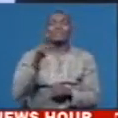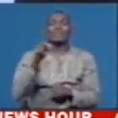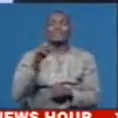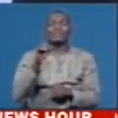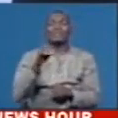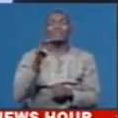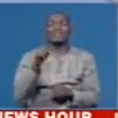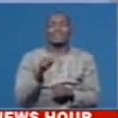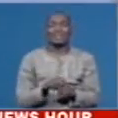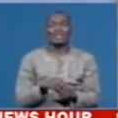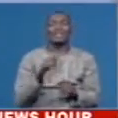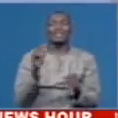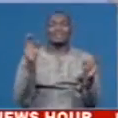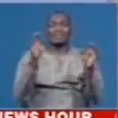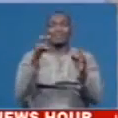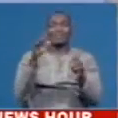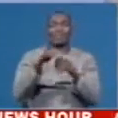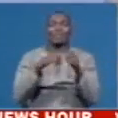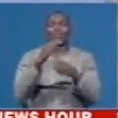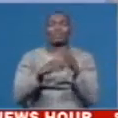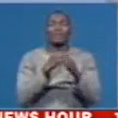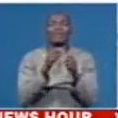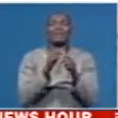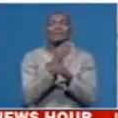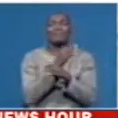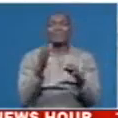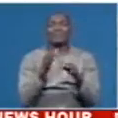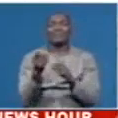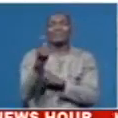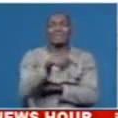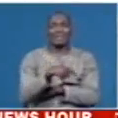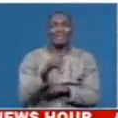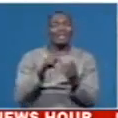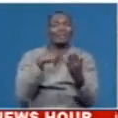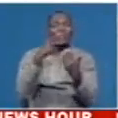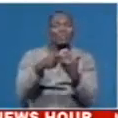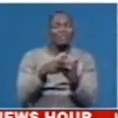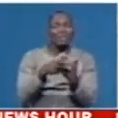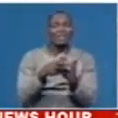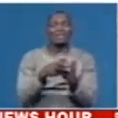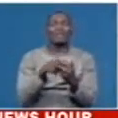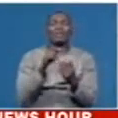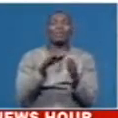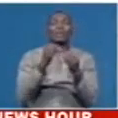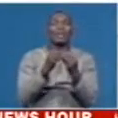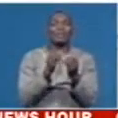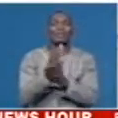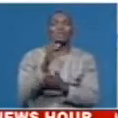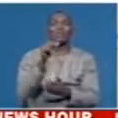is leading the 25th celebration of World Press Freedom Day, the main event, jointly organized by